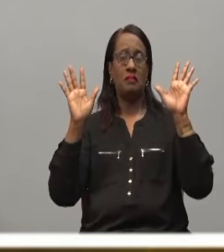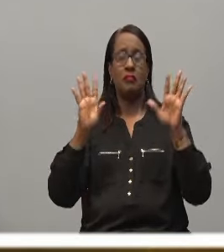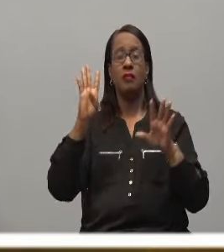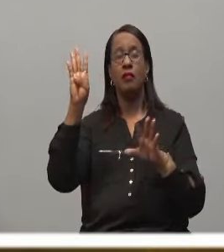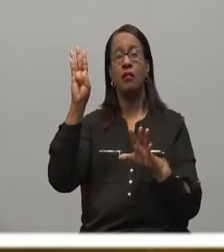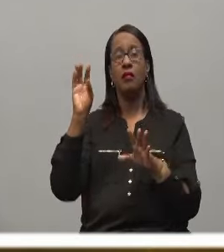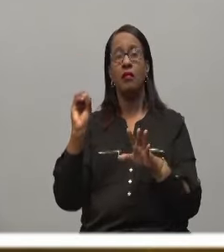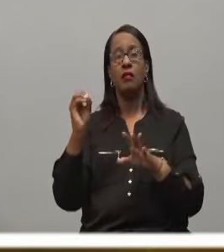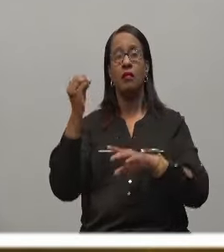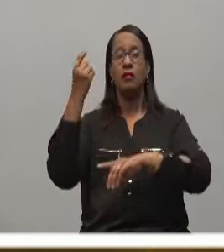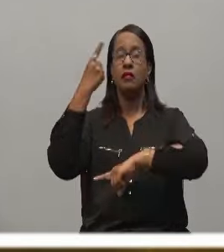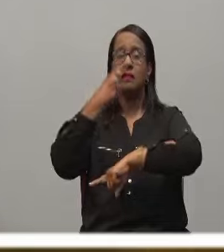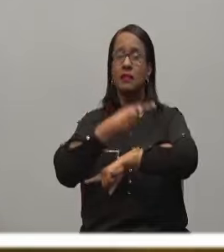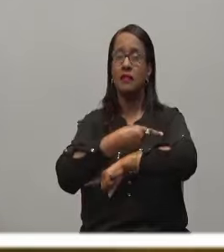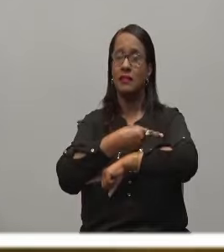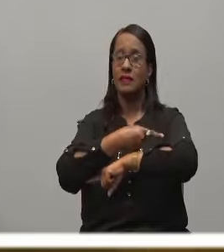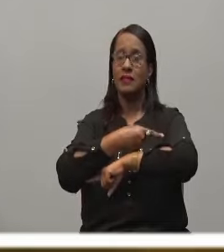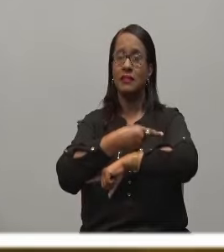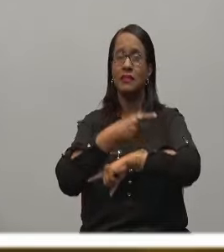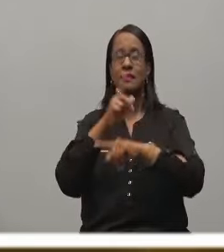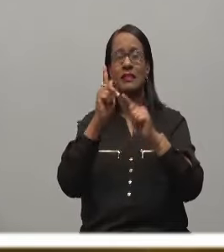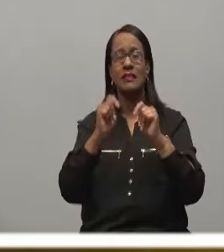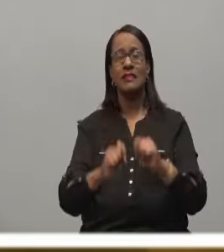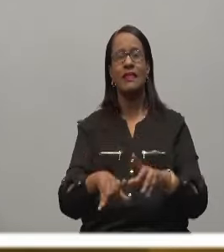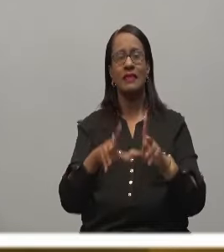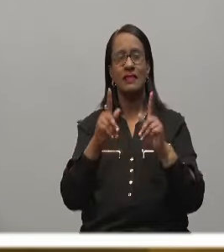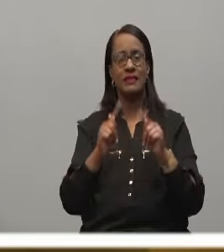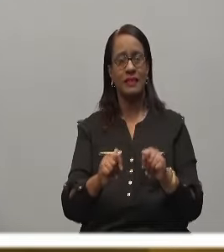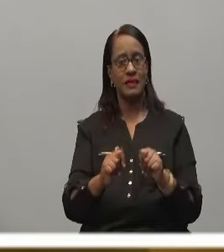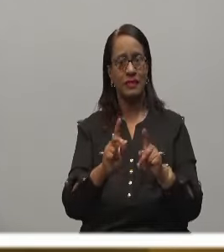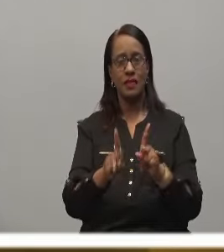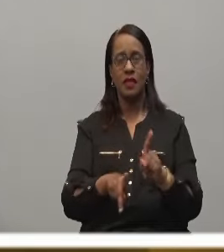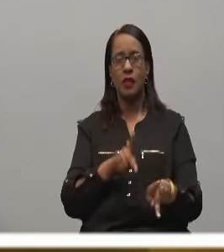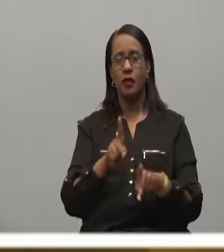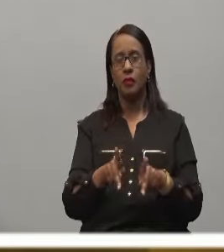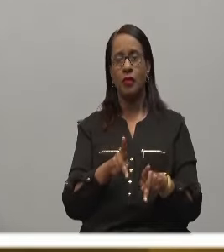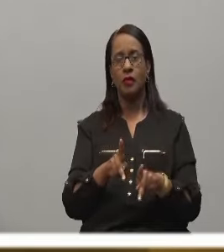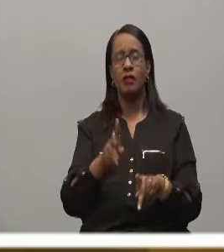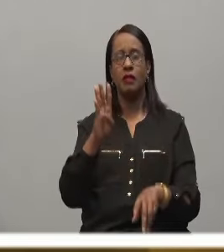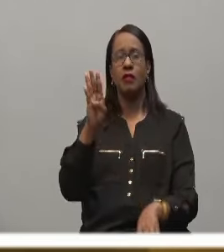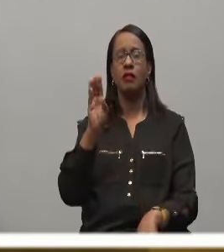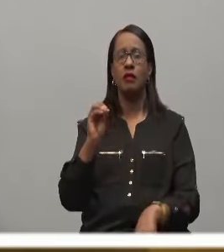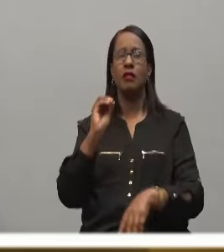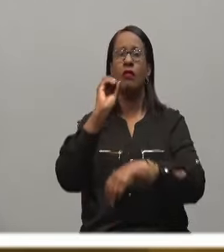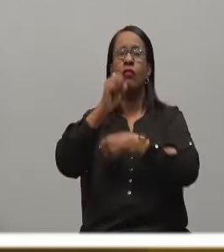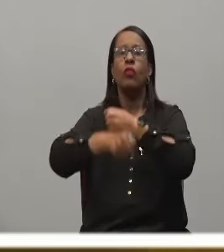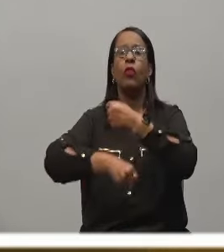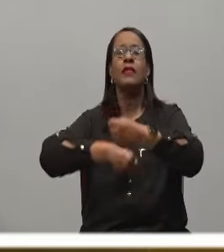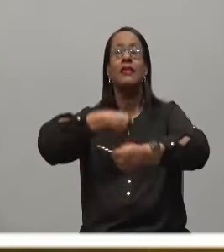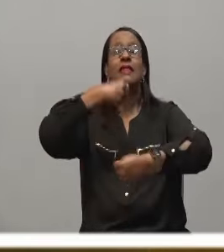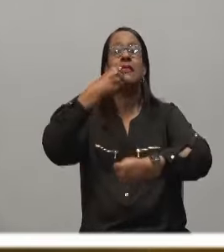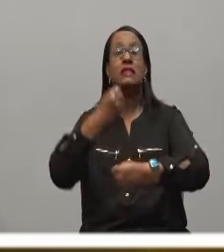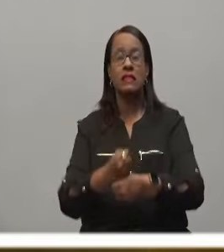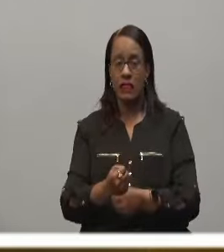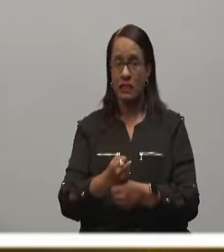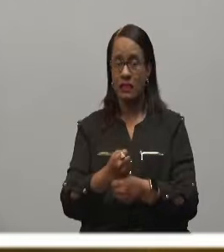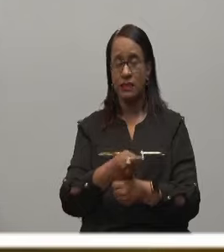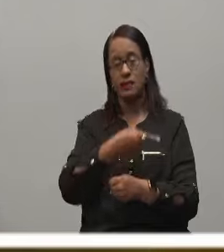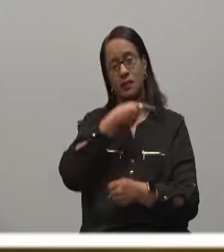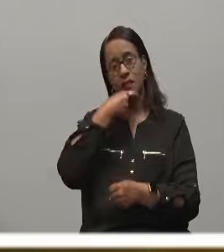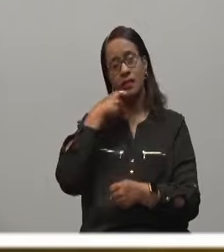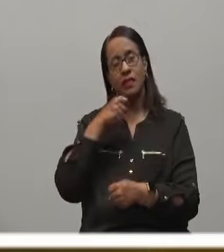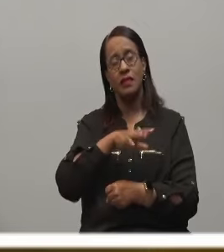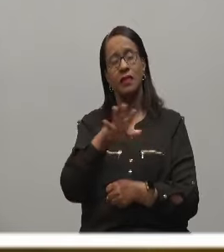of testing they had while Moses was up the mountain, they had 40 years of wandering in the wilderness